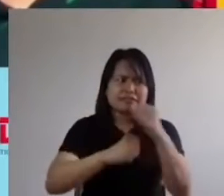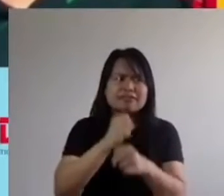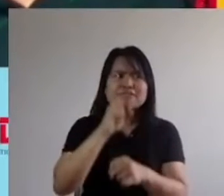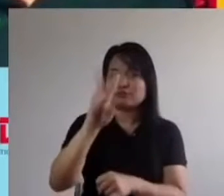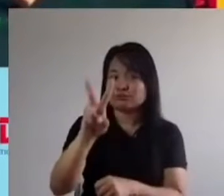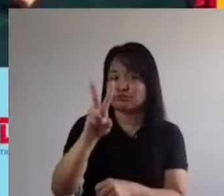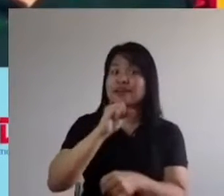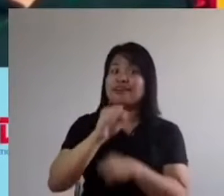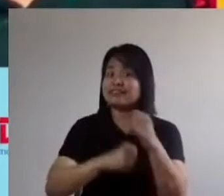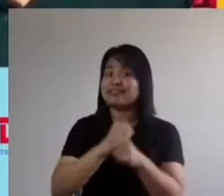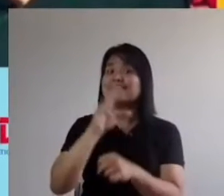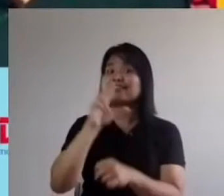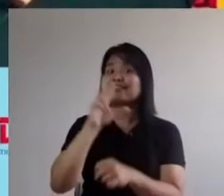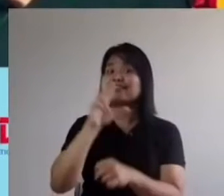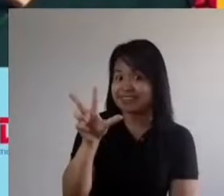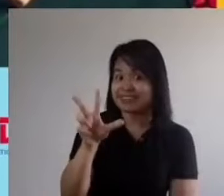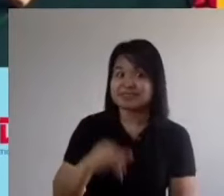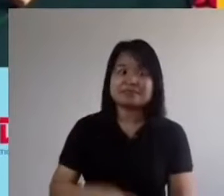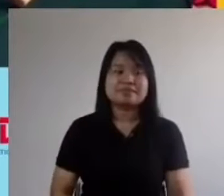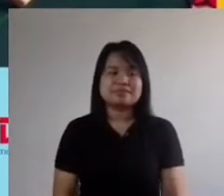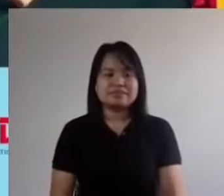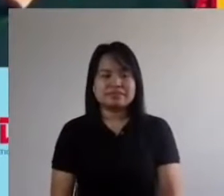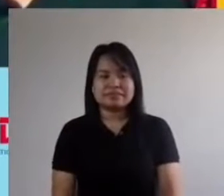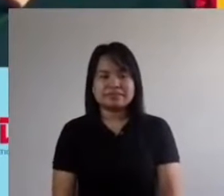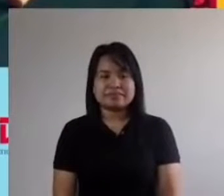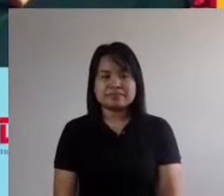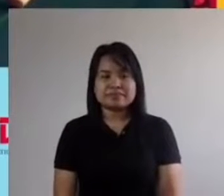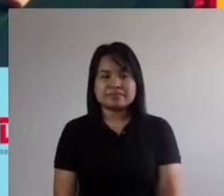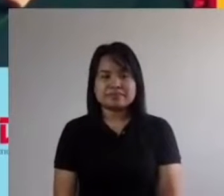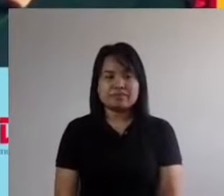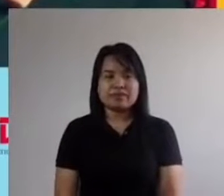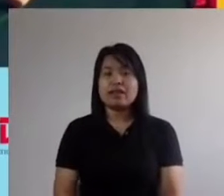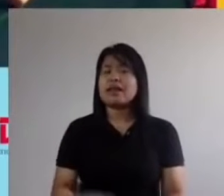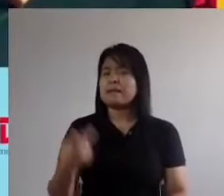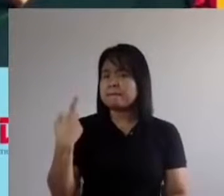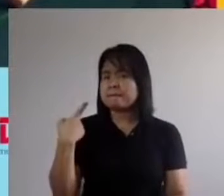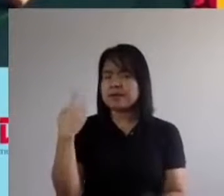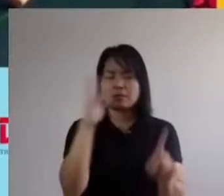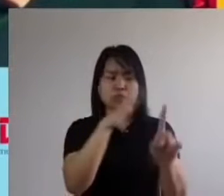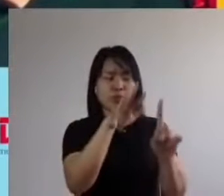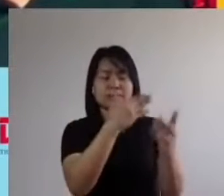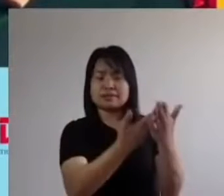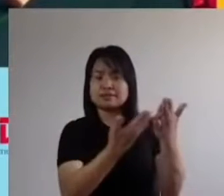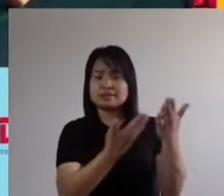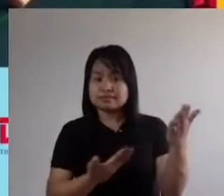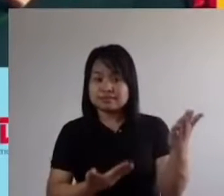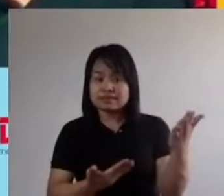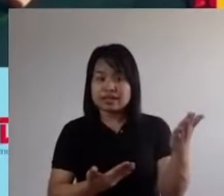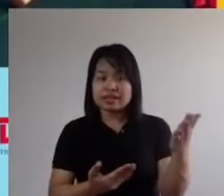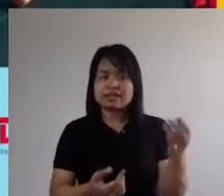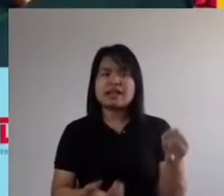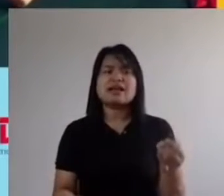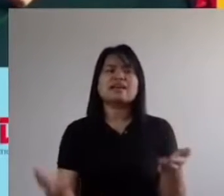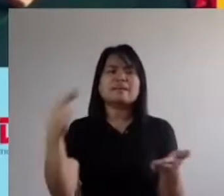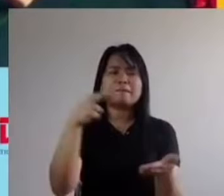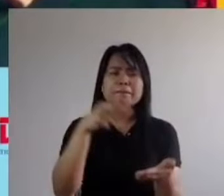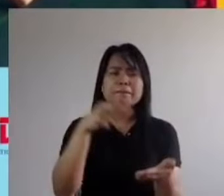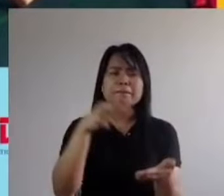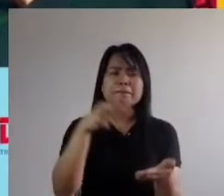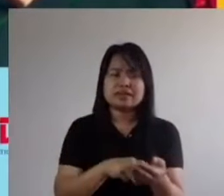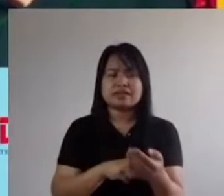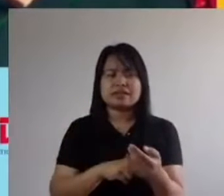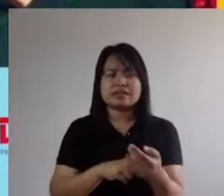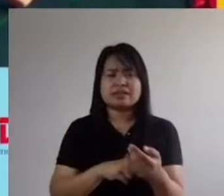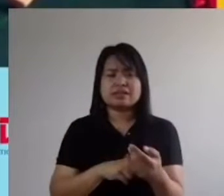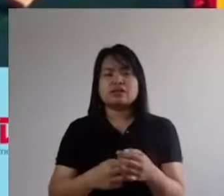single asterisk. And there are indicators as well that was repeated po across year 1